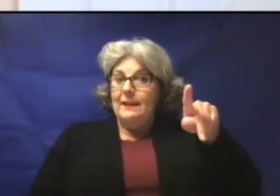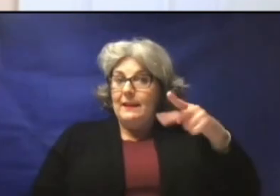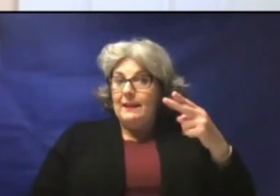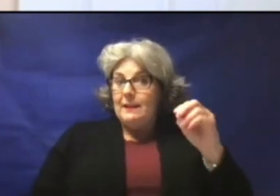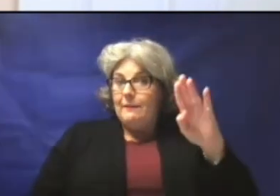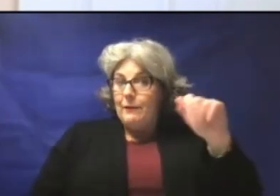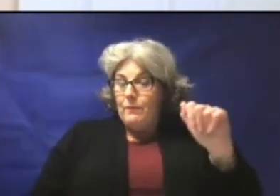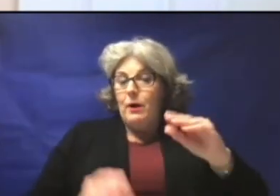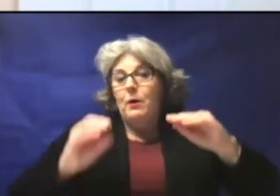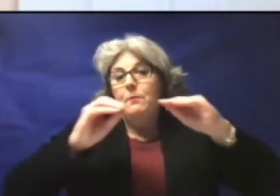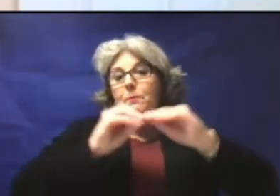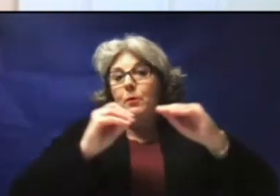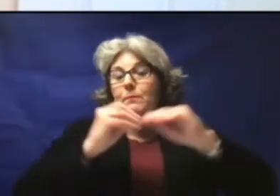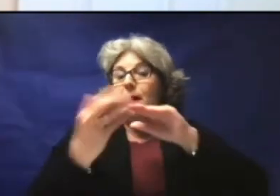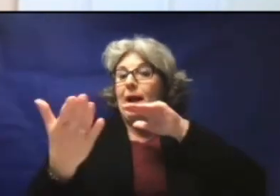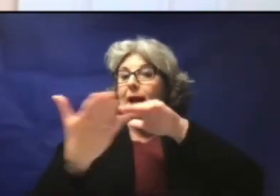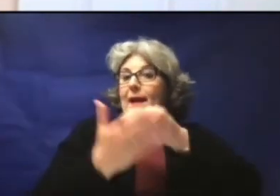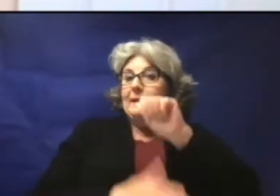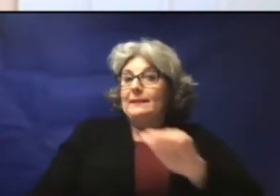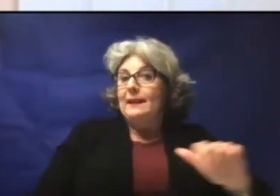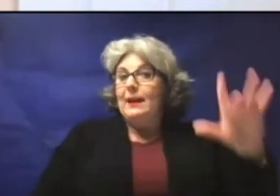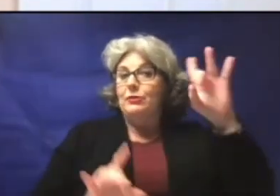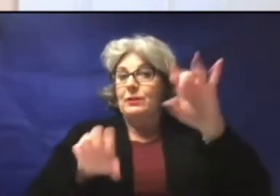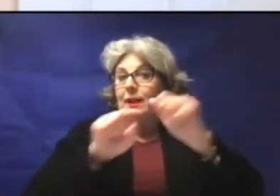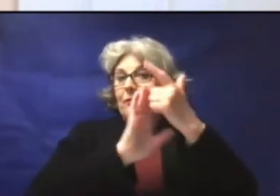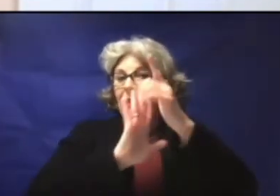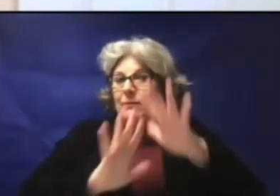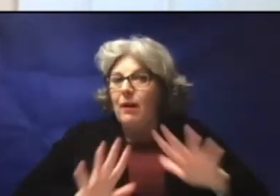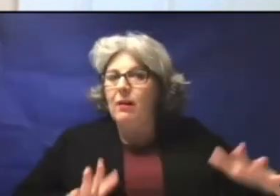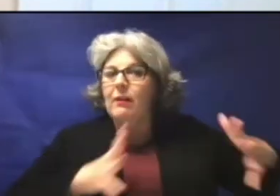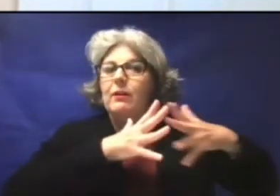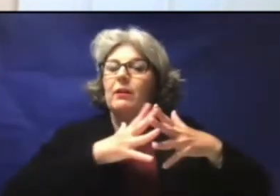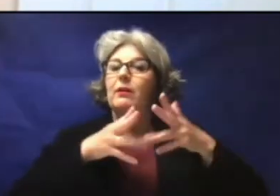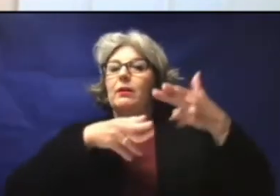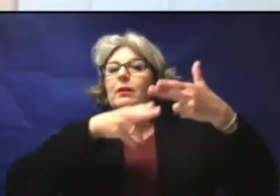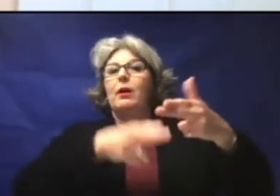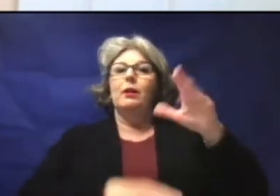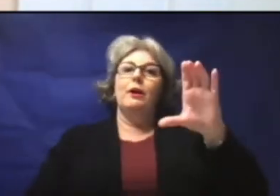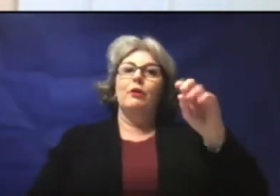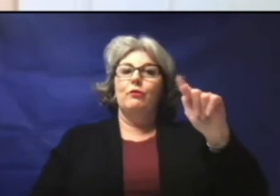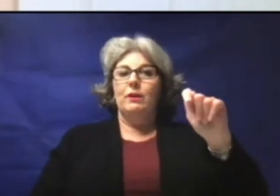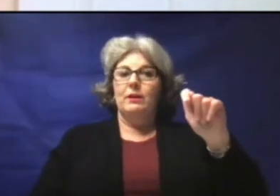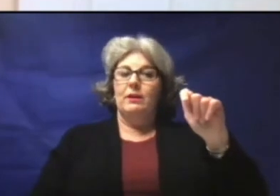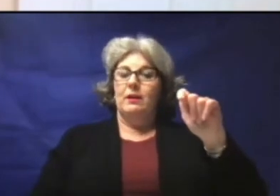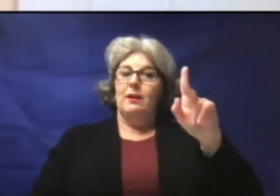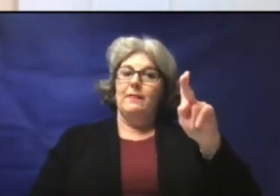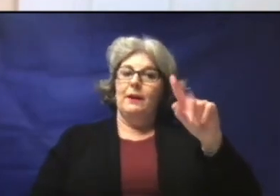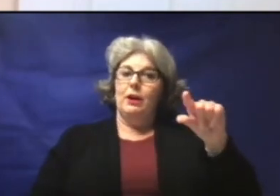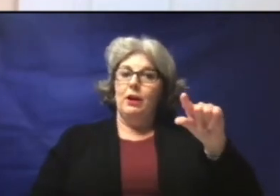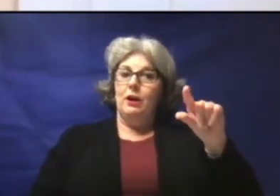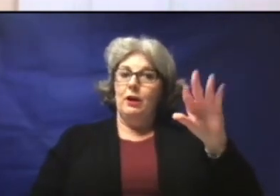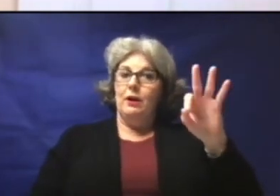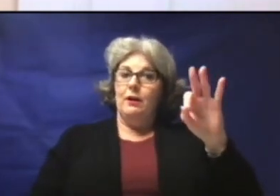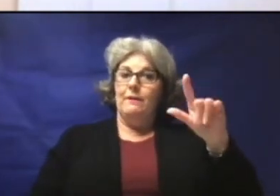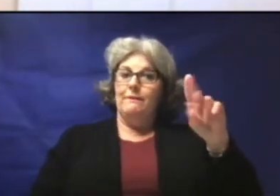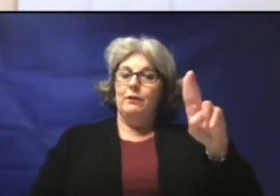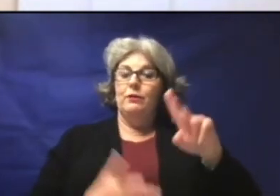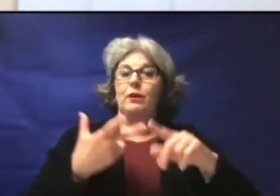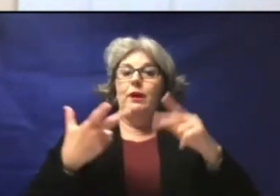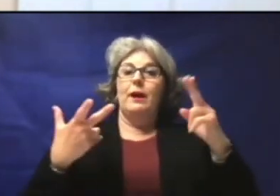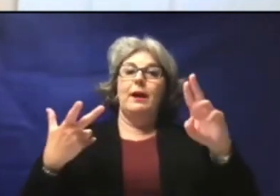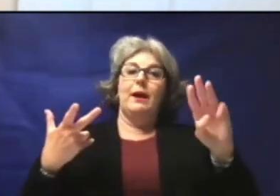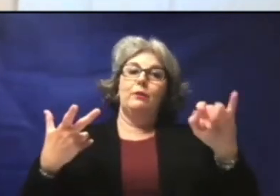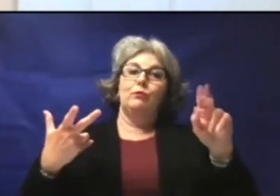instigated the rise of anti-Asian hate crimes across the country by calling the coronavirus Kung flu or Wuhan virus, Governor